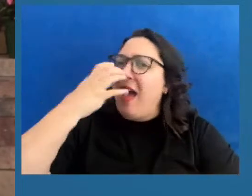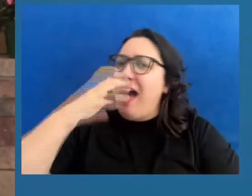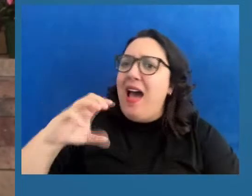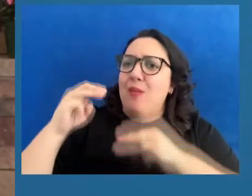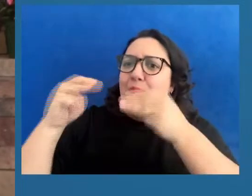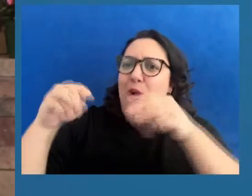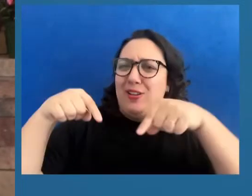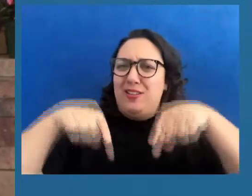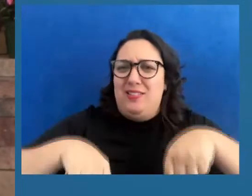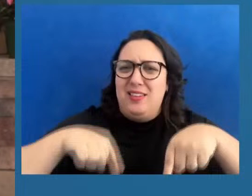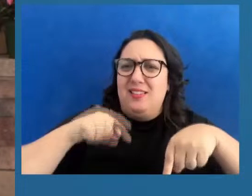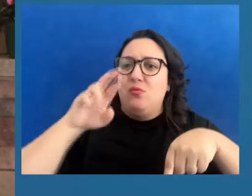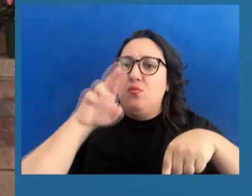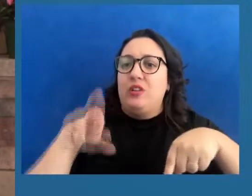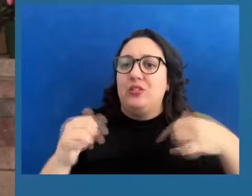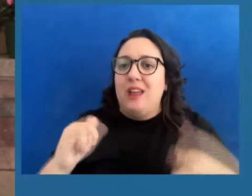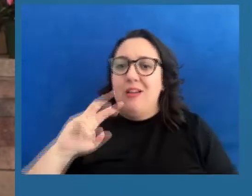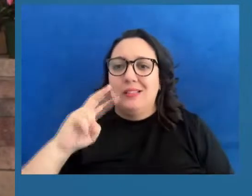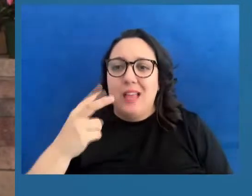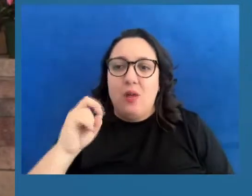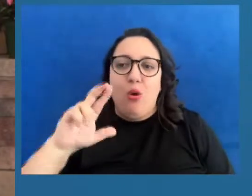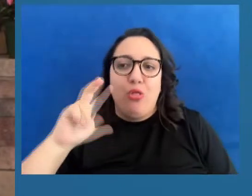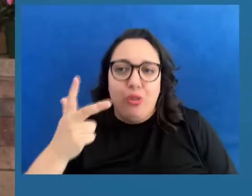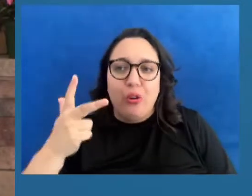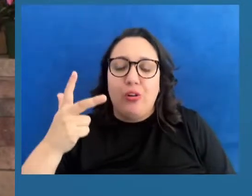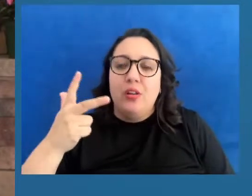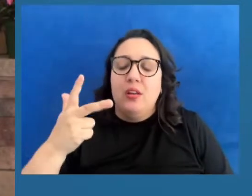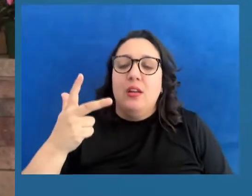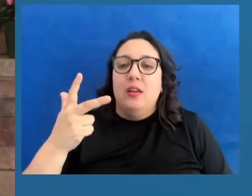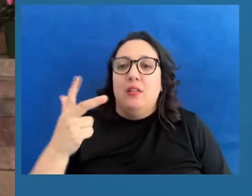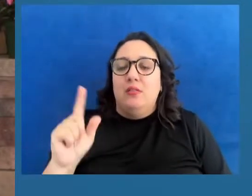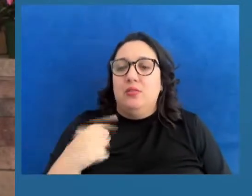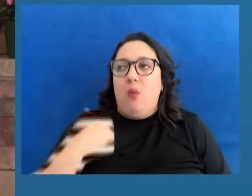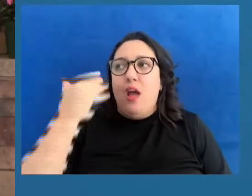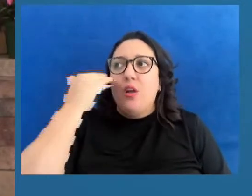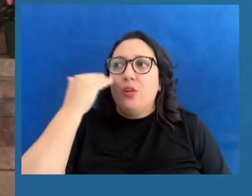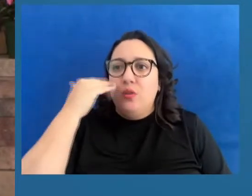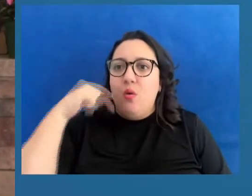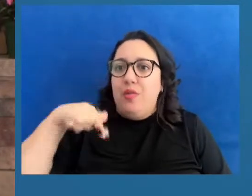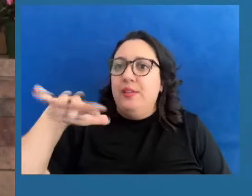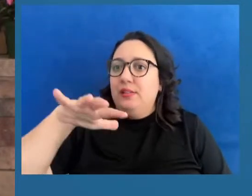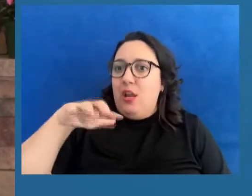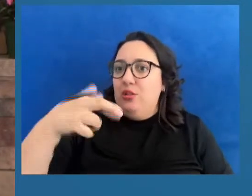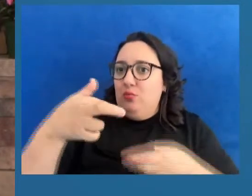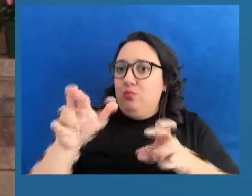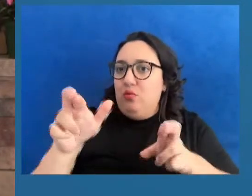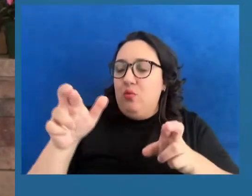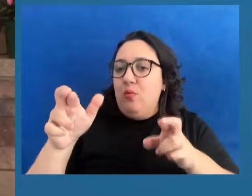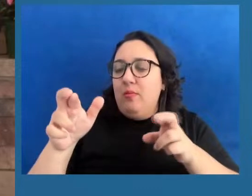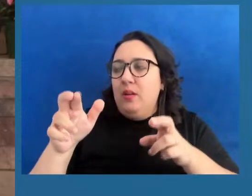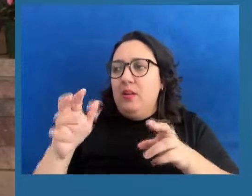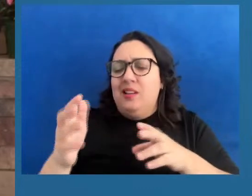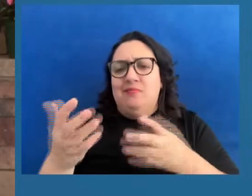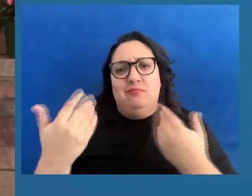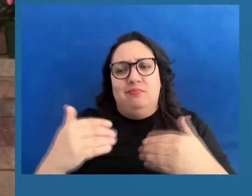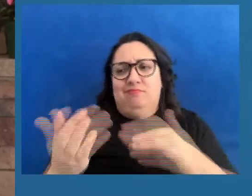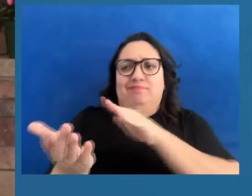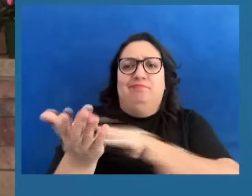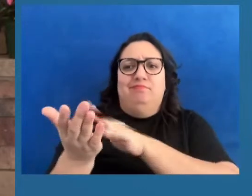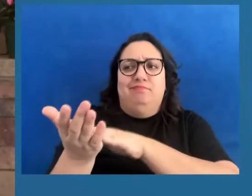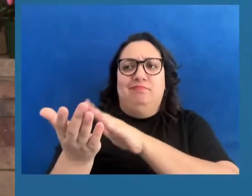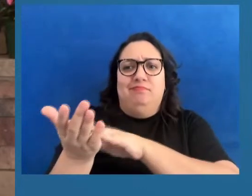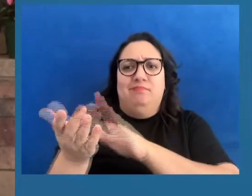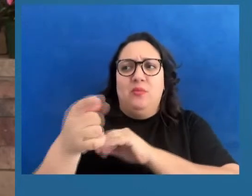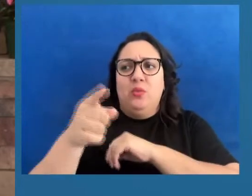third in this area. So it's really something that I know the people in this room, and I want to just take a moment to acknowledge the extraordinary partners that I have in government here,